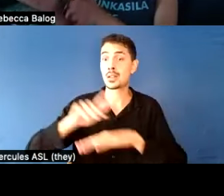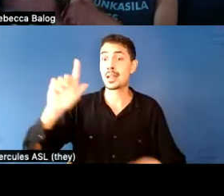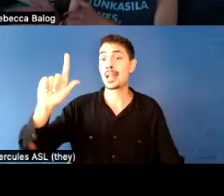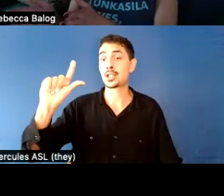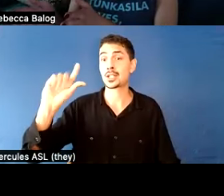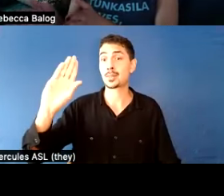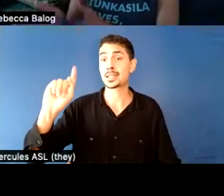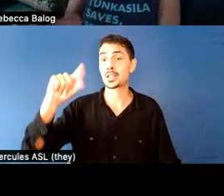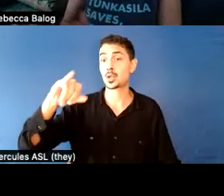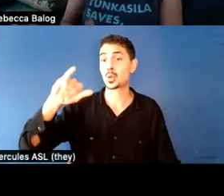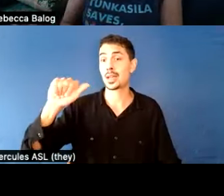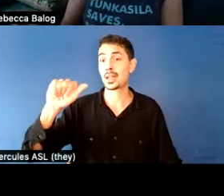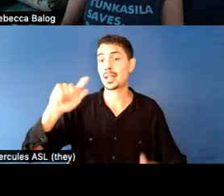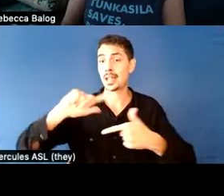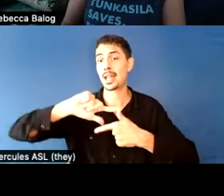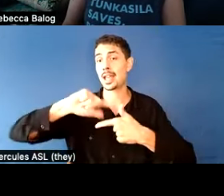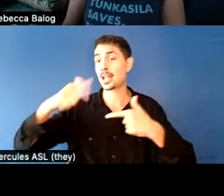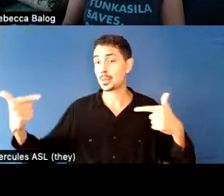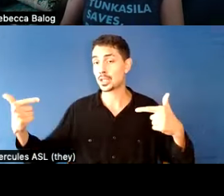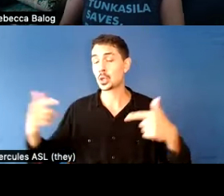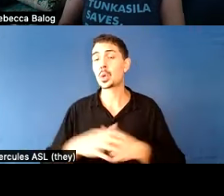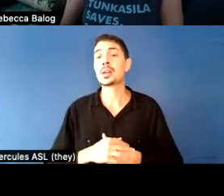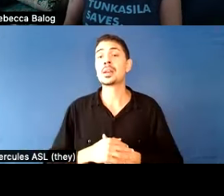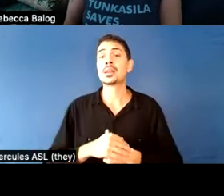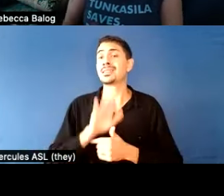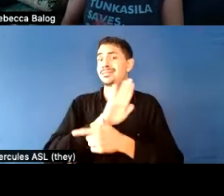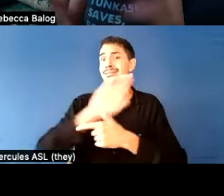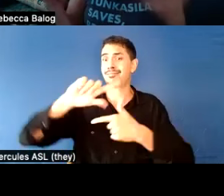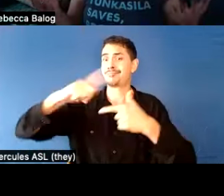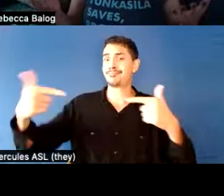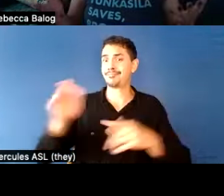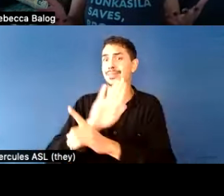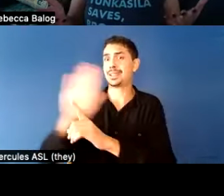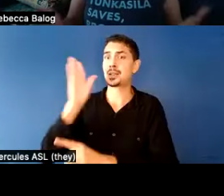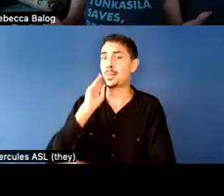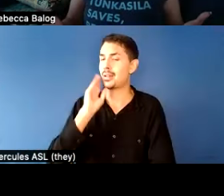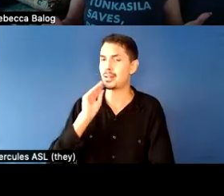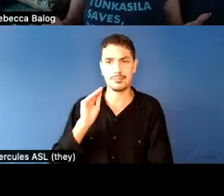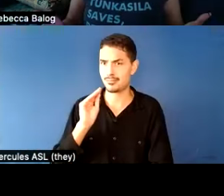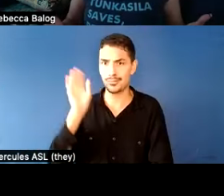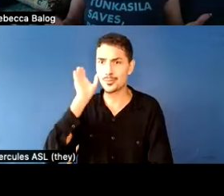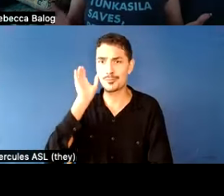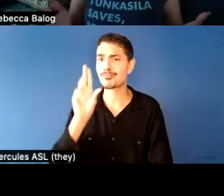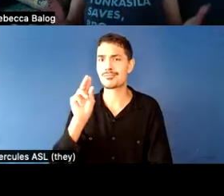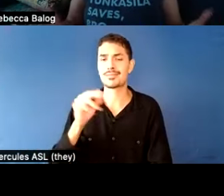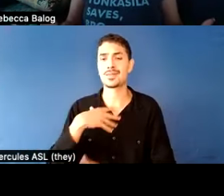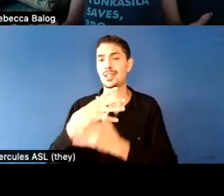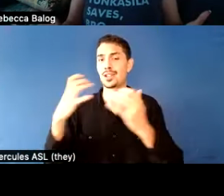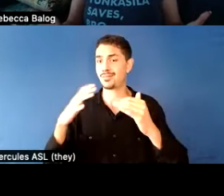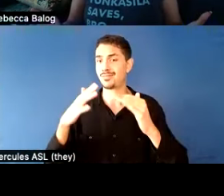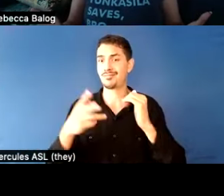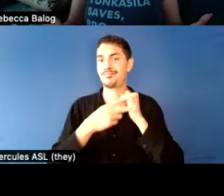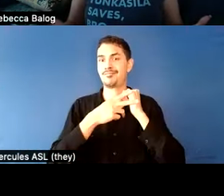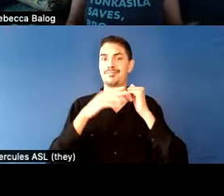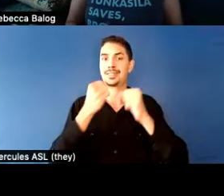or Two-Spirit, their experiences aren't heard, right? Because we don't have a lot of shelters built for that. We have a lot of domestic